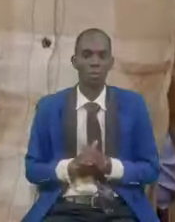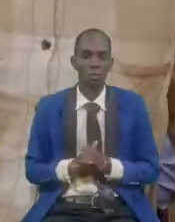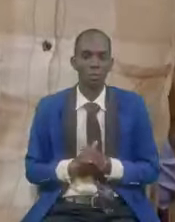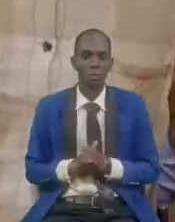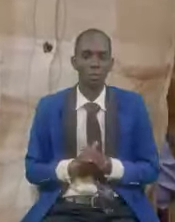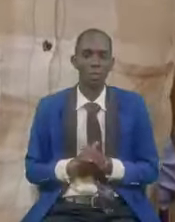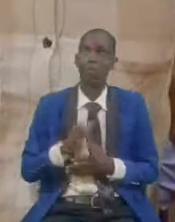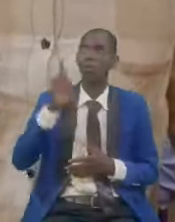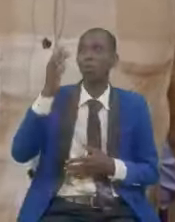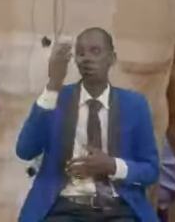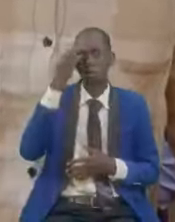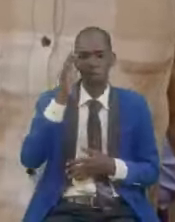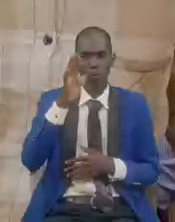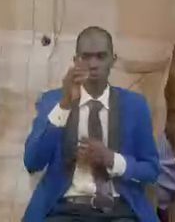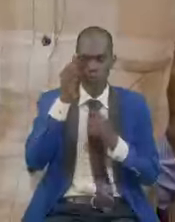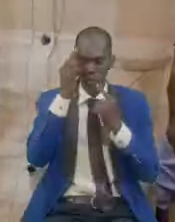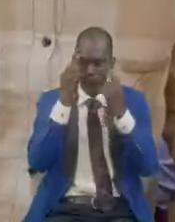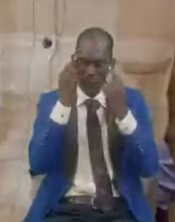He knows your thoughts.